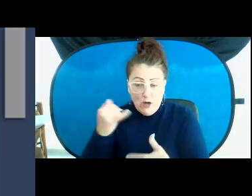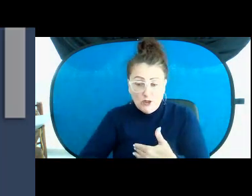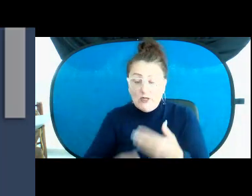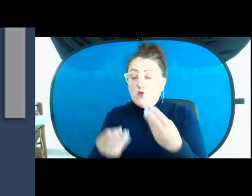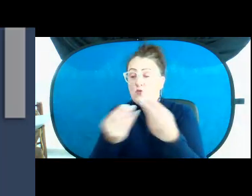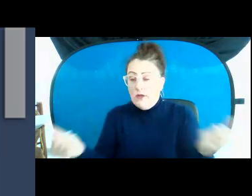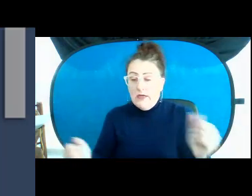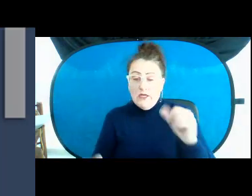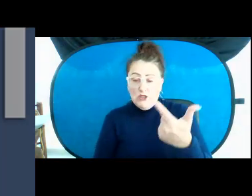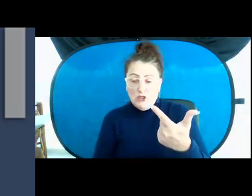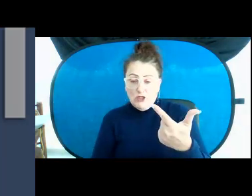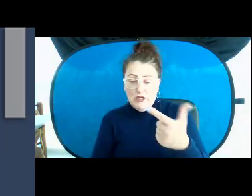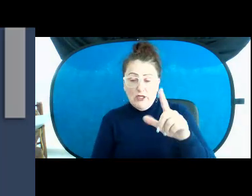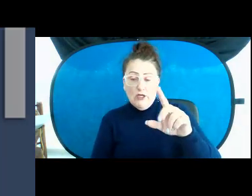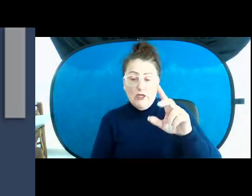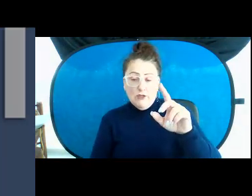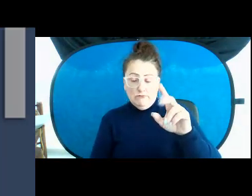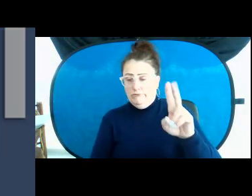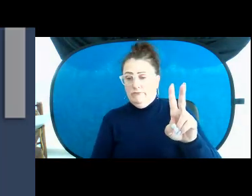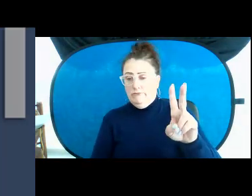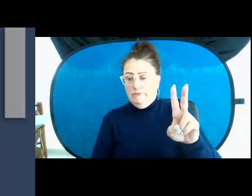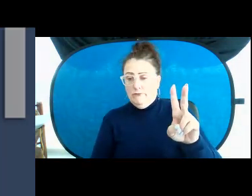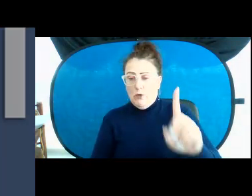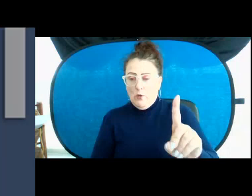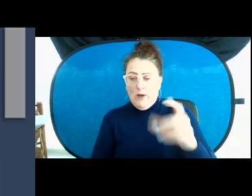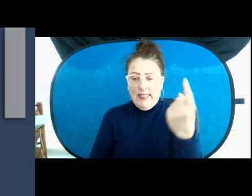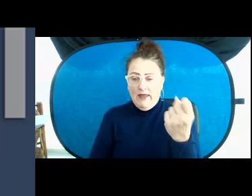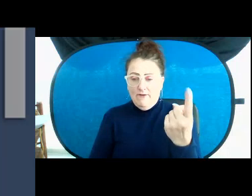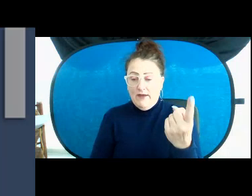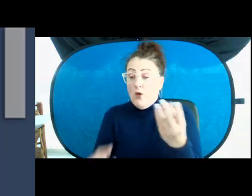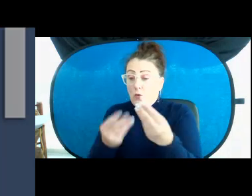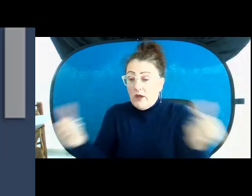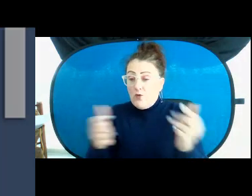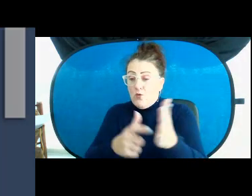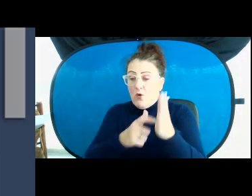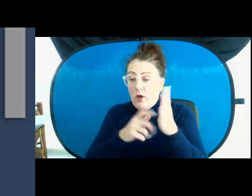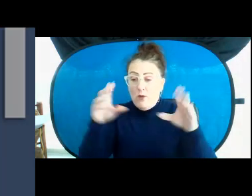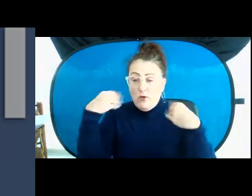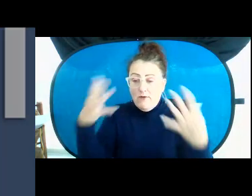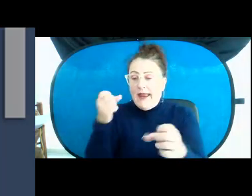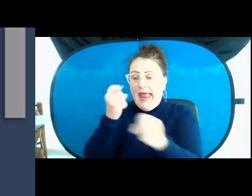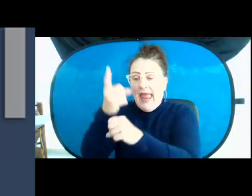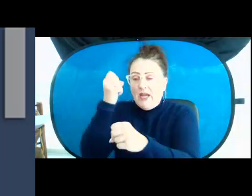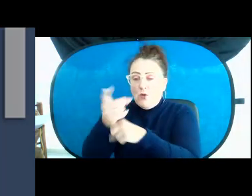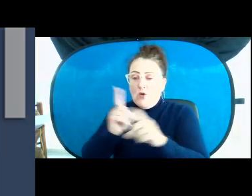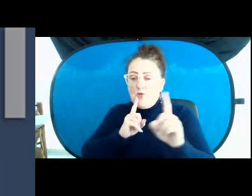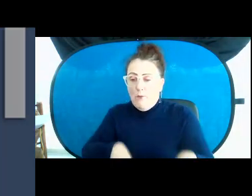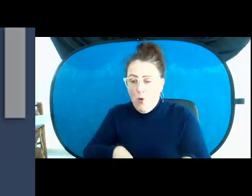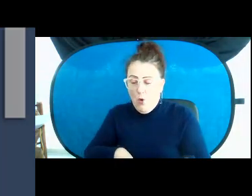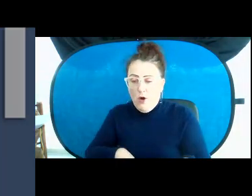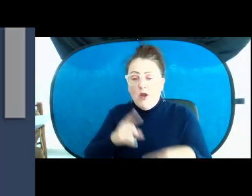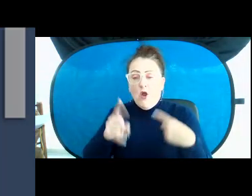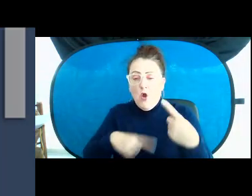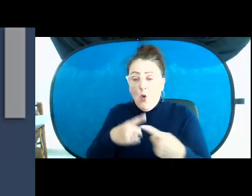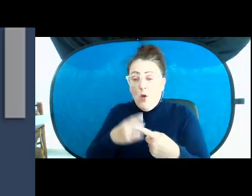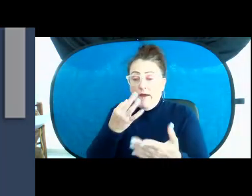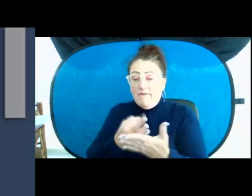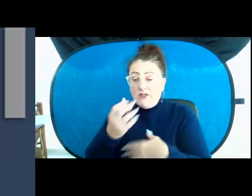Resolution G2111, and that resolution also requires Caltrans to provide an annual report at the completion of the fiscal